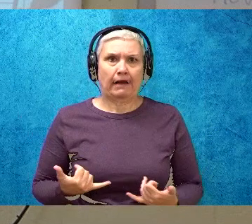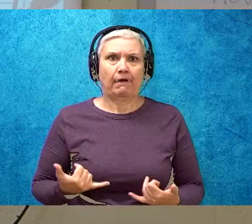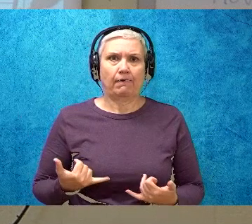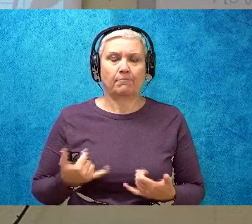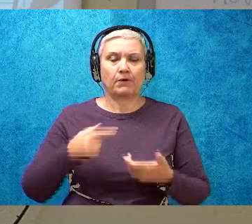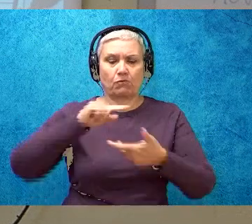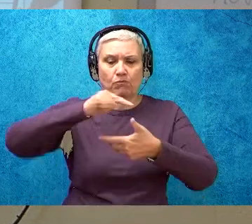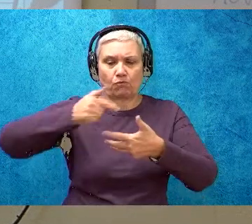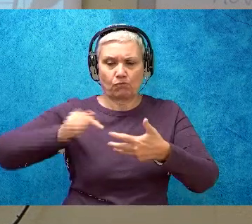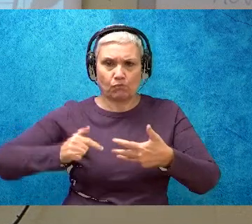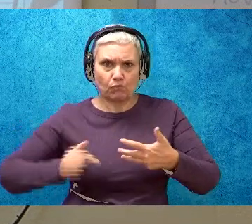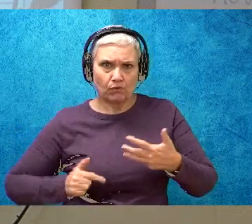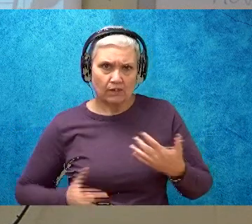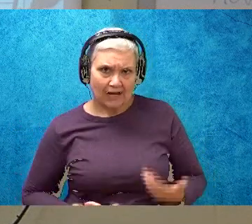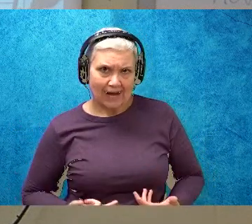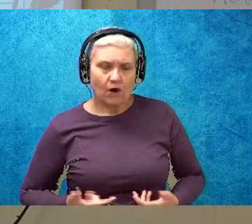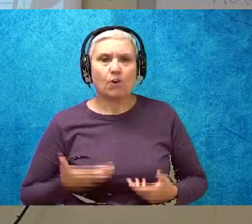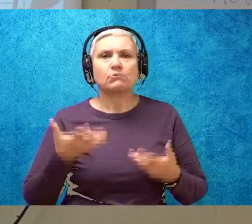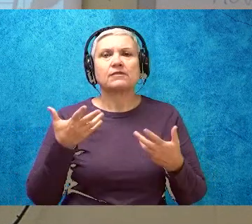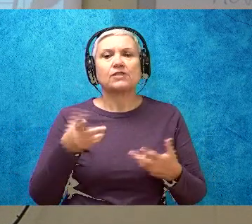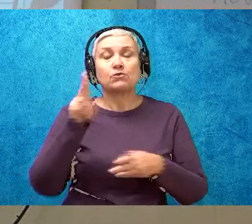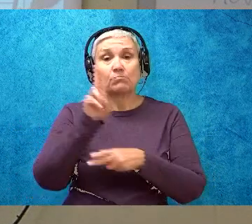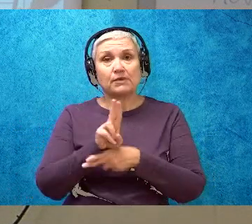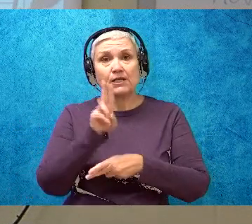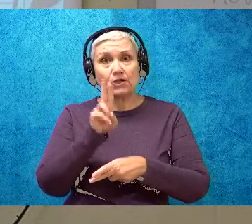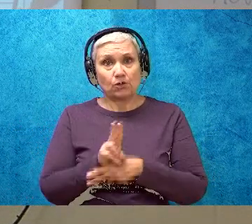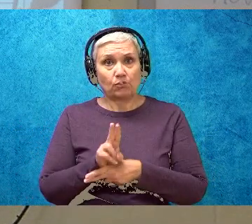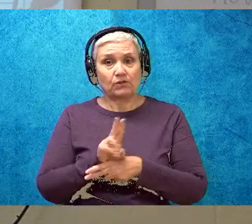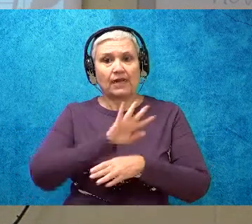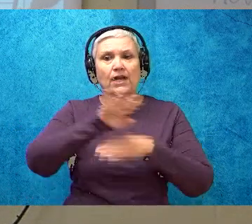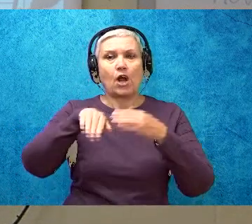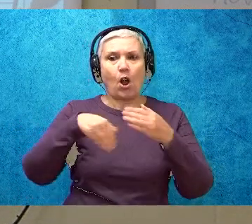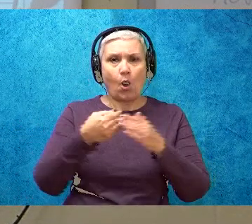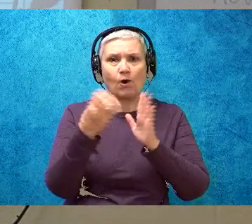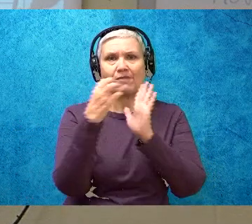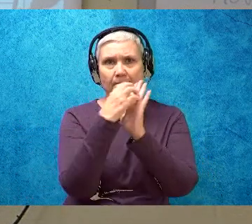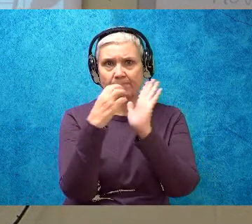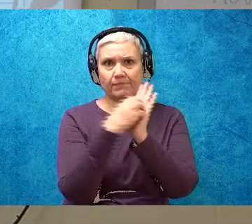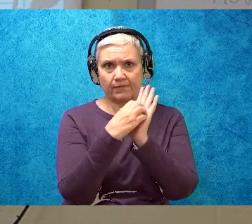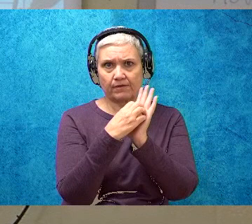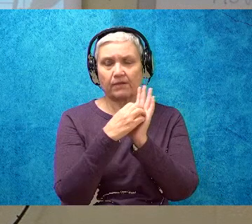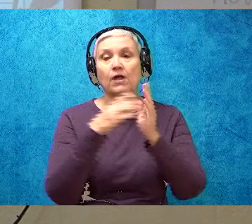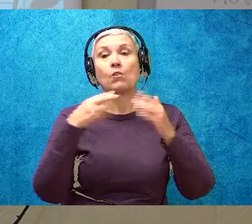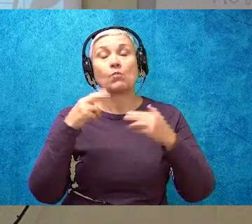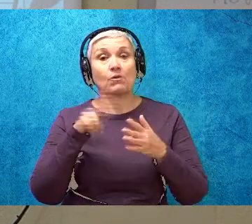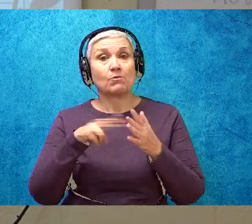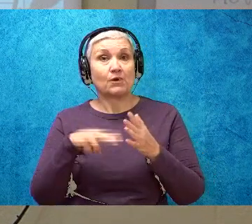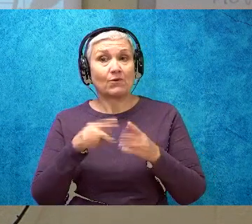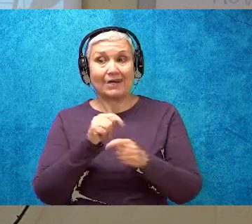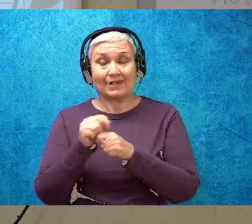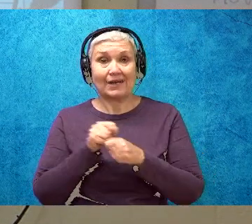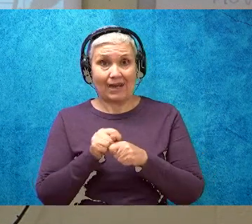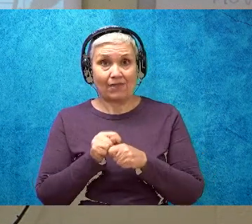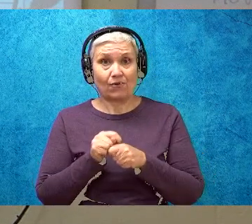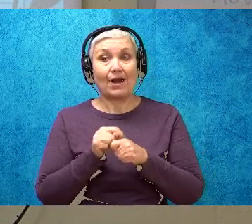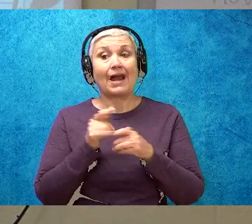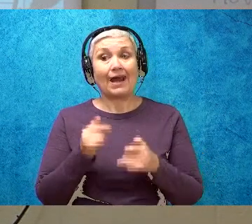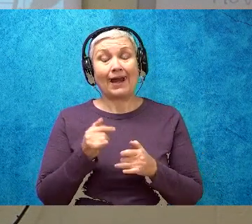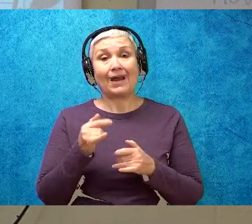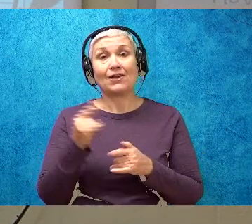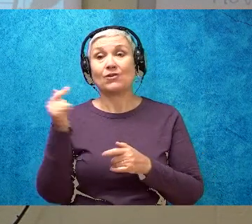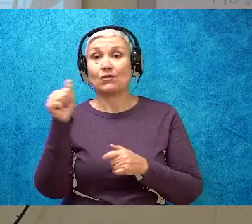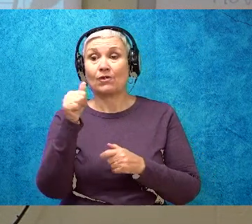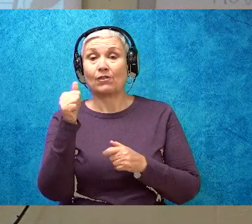to be using over the next few weeks in all of the passages that we do together and the individual work that you will be